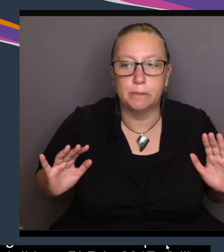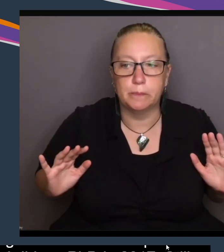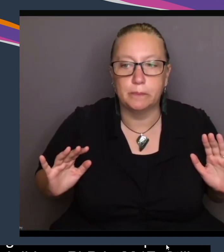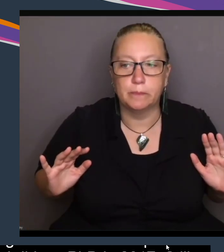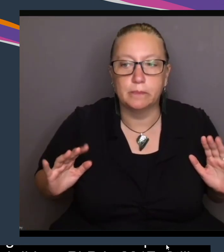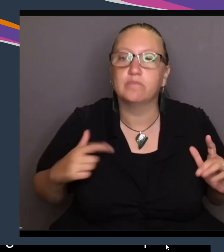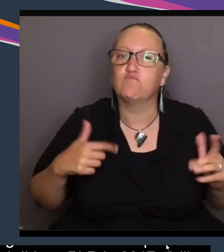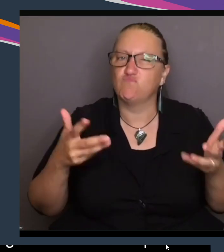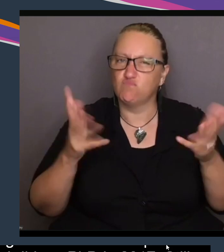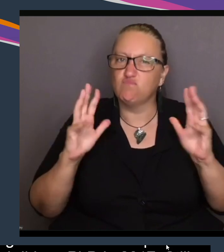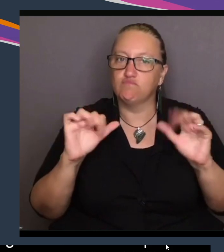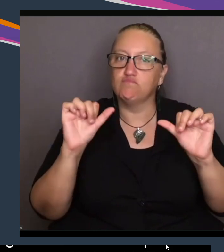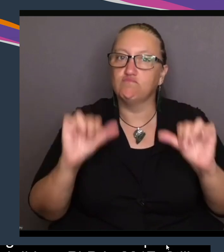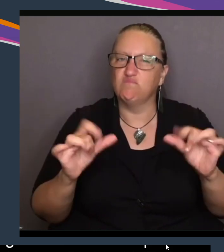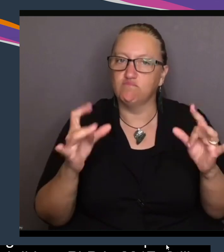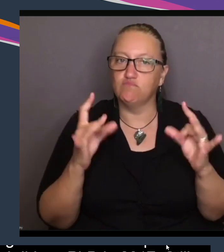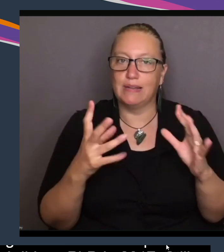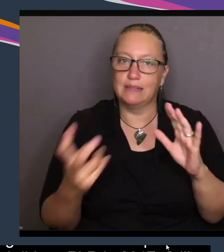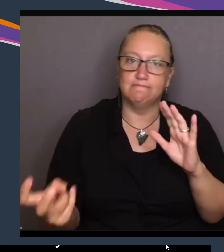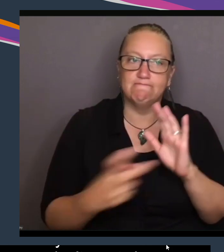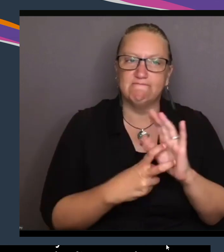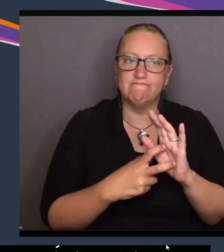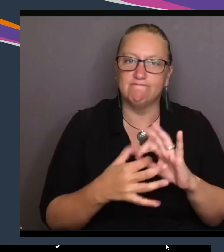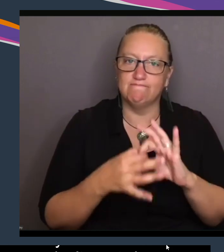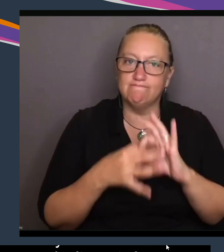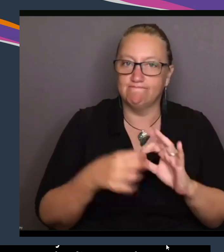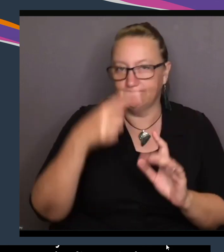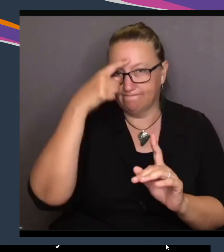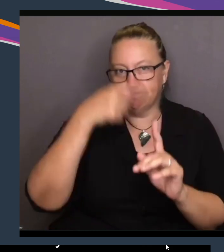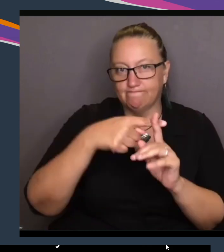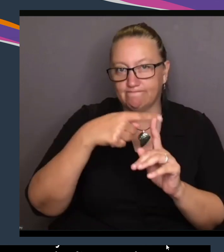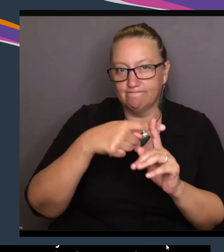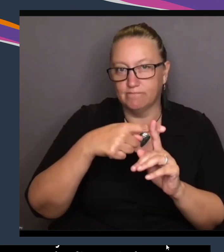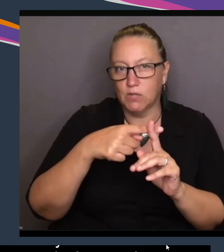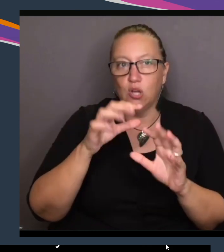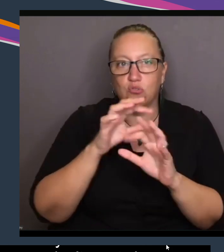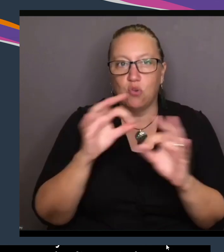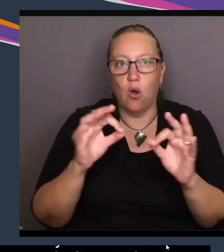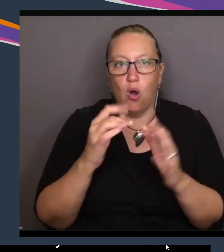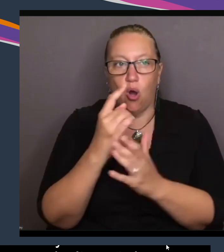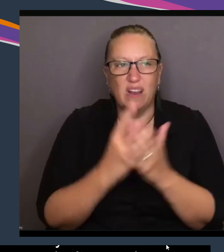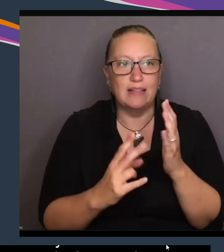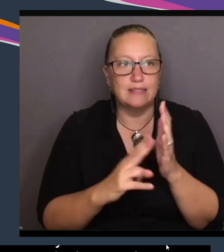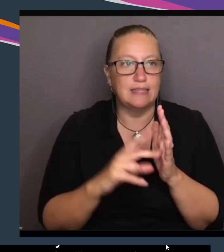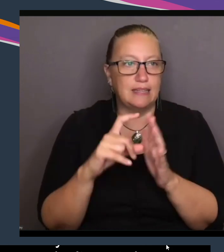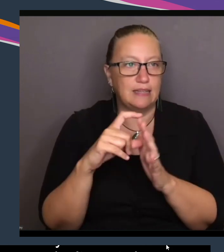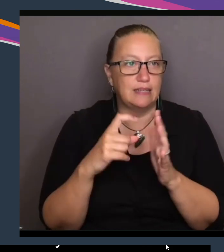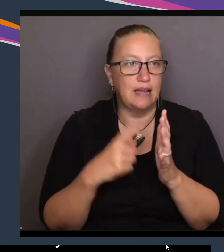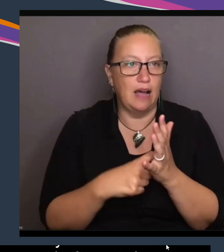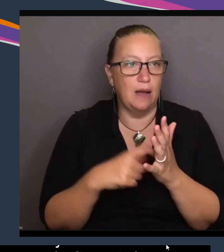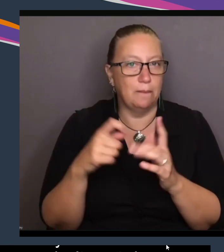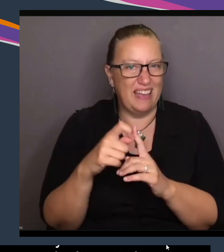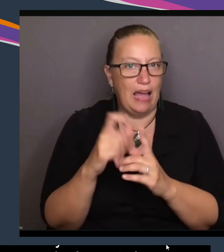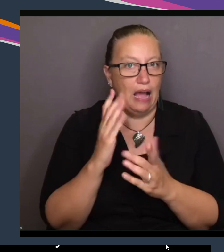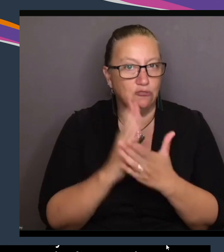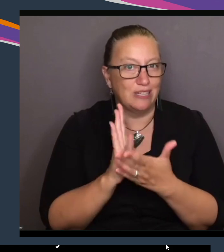and optimistic. Not only is the National Disability Sydney has turned up with a vision, values, it is